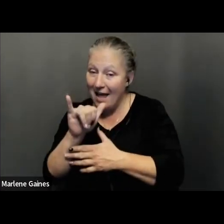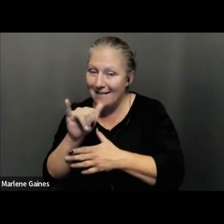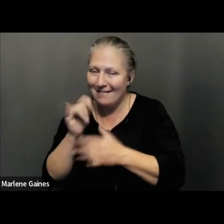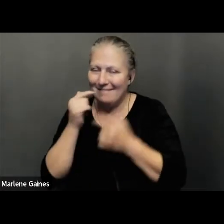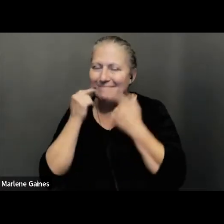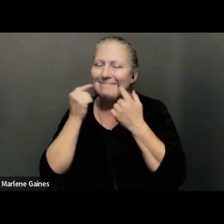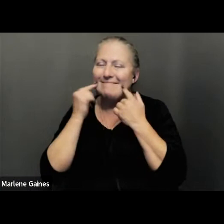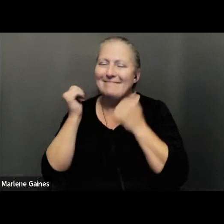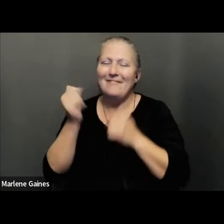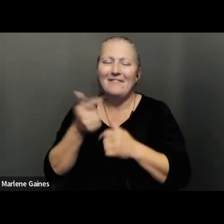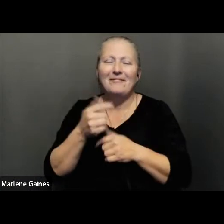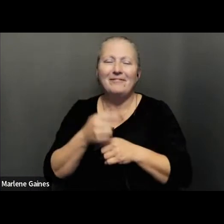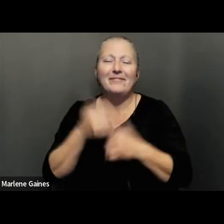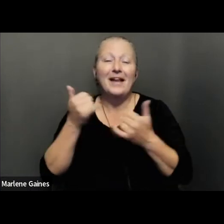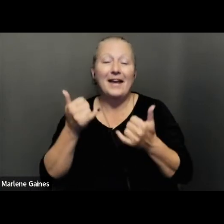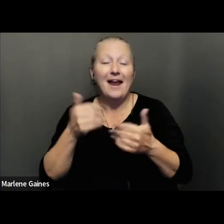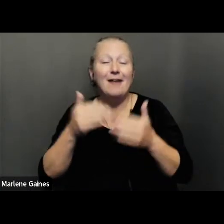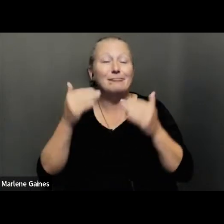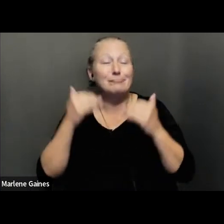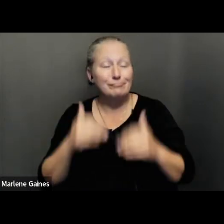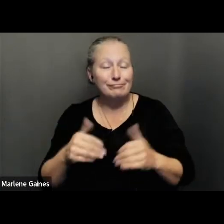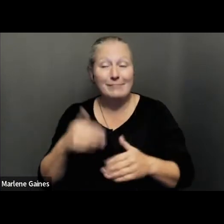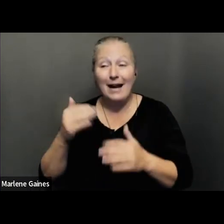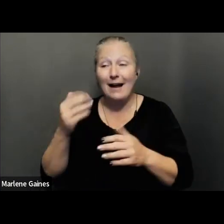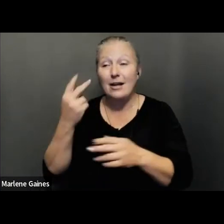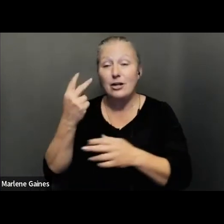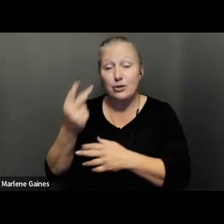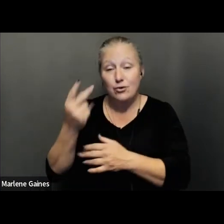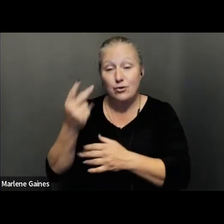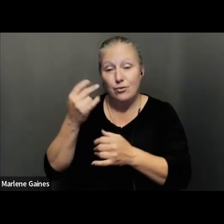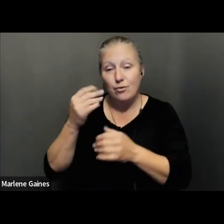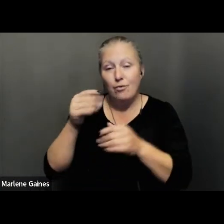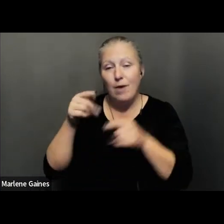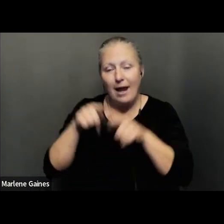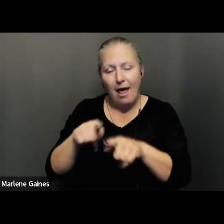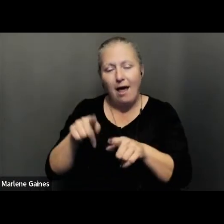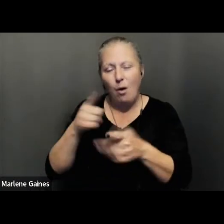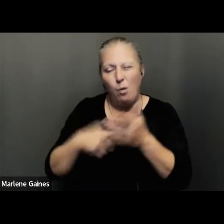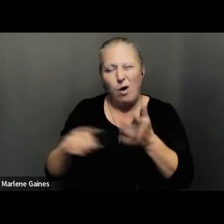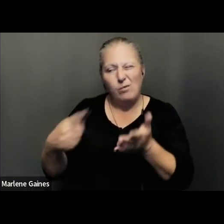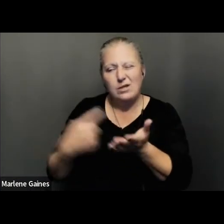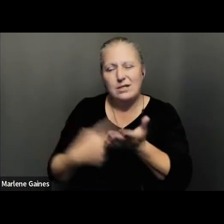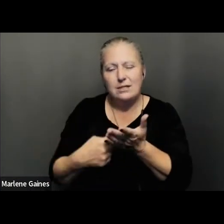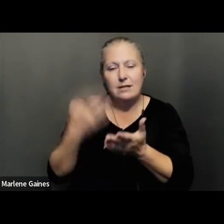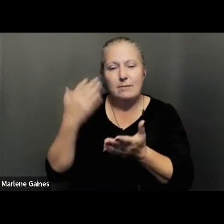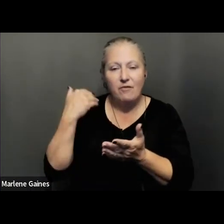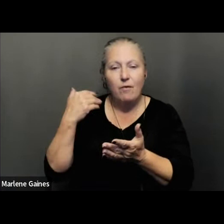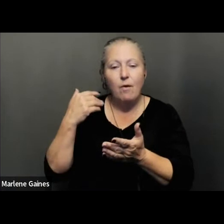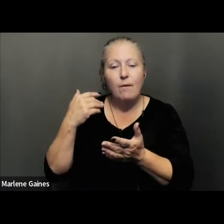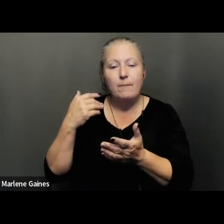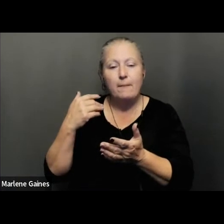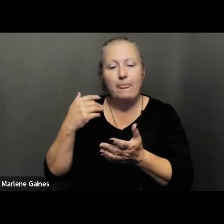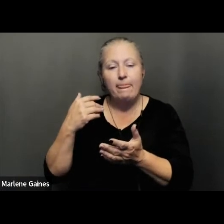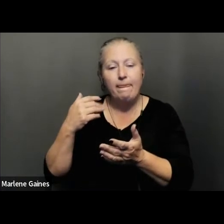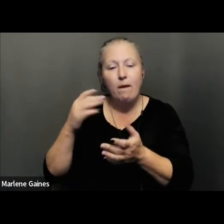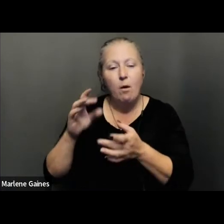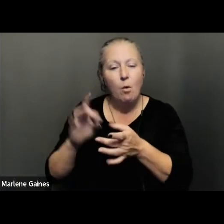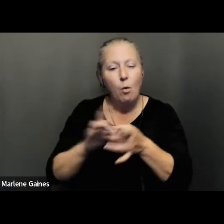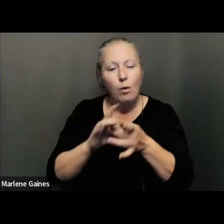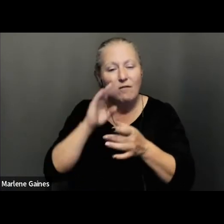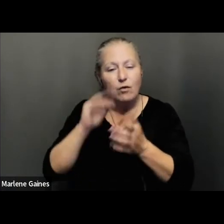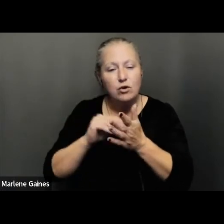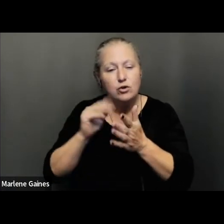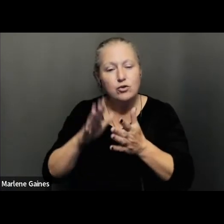So moving right along. Go ahead. Okay, these next two are also in line with what you were discussing earlier. The number 8 is the coordinator for student